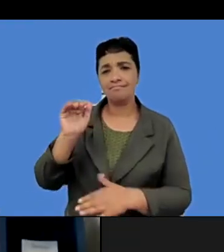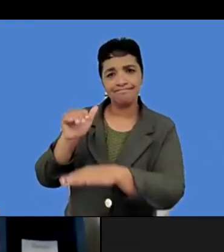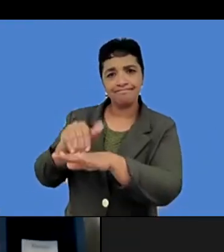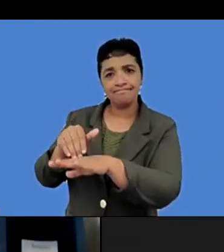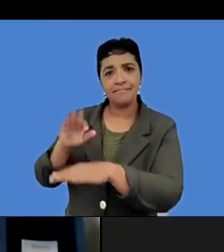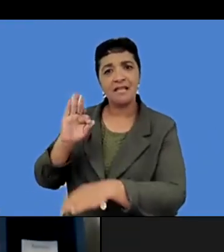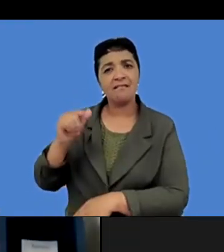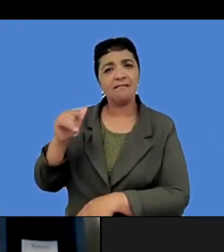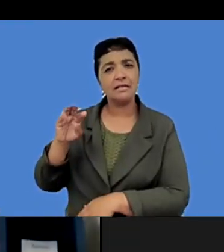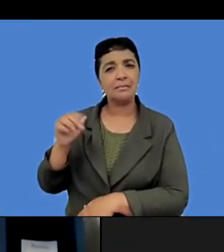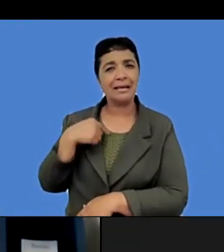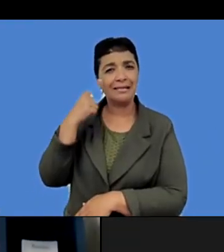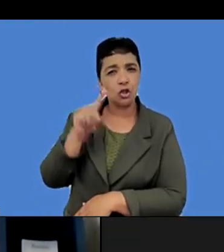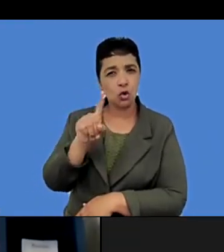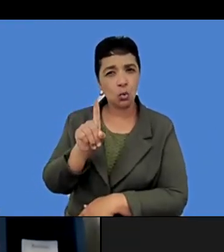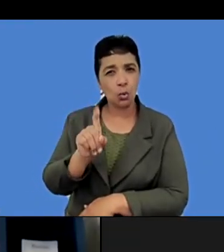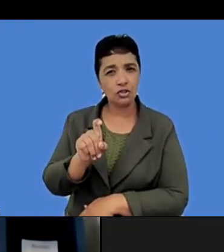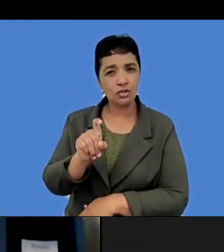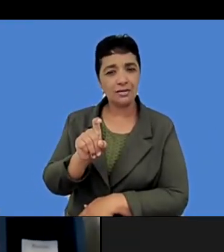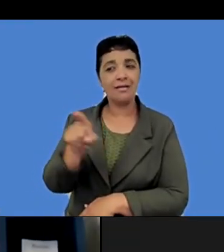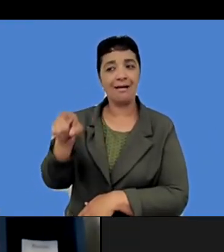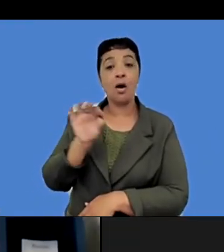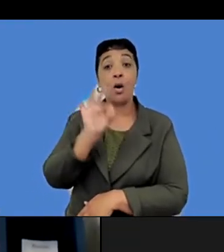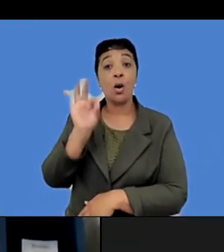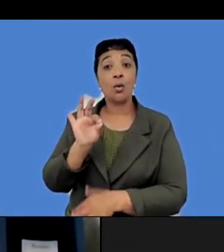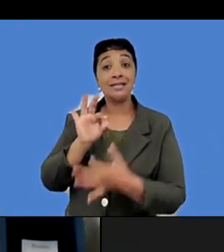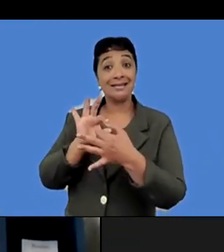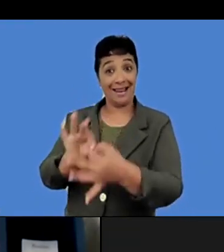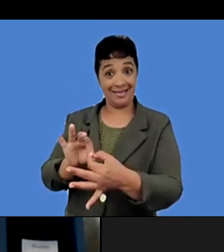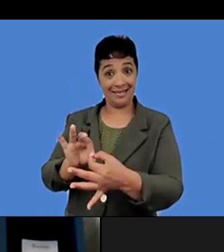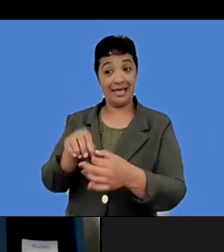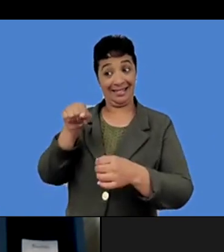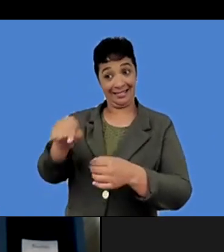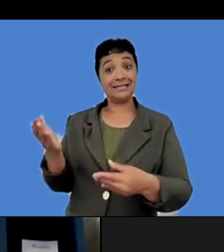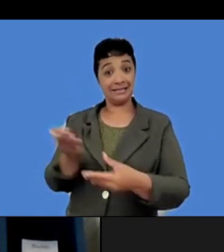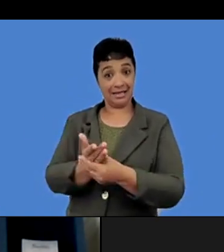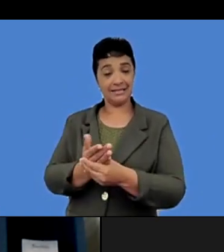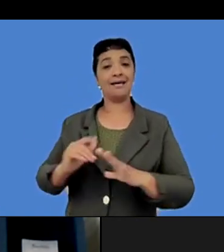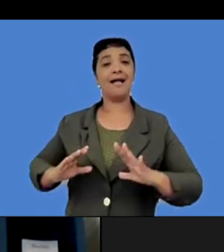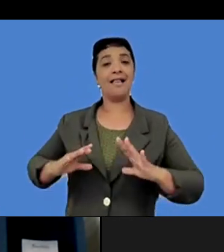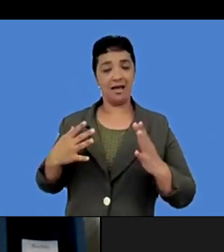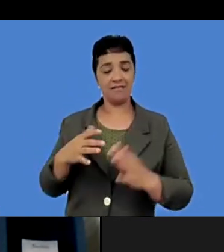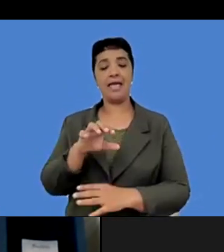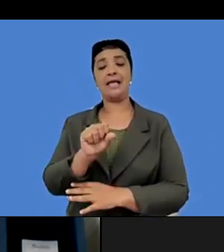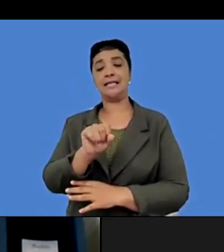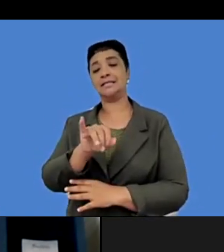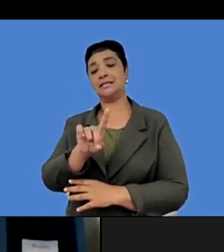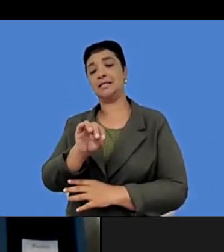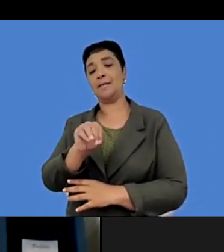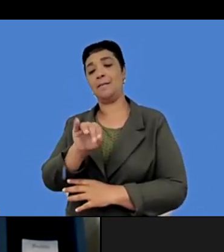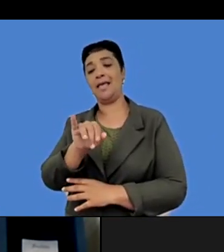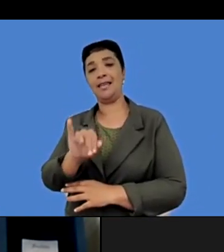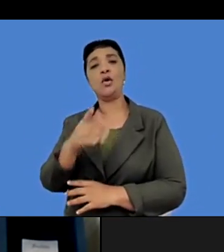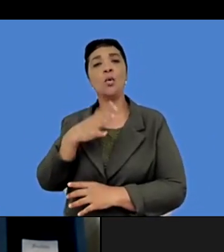question. Joao was asking specifically with regards to Life Esidimeni and what exactly was the